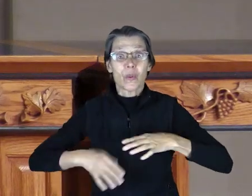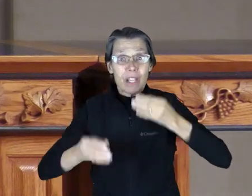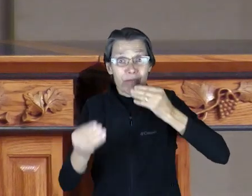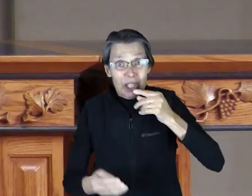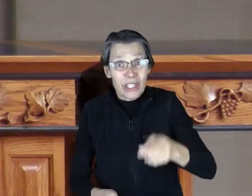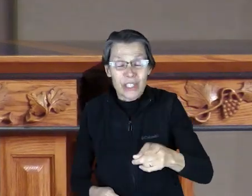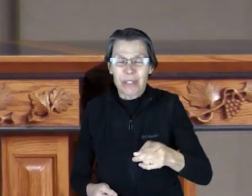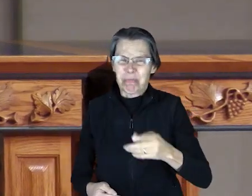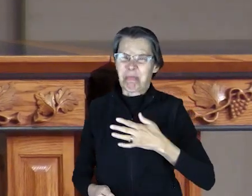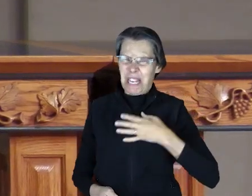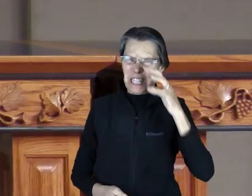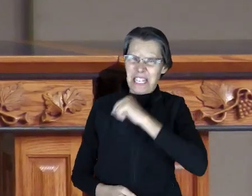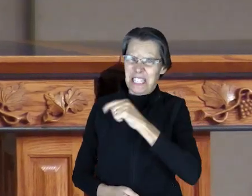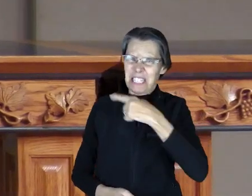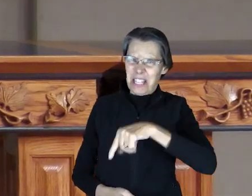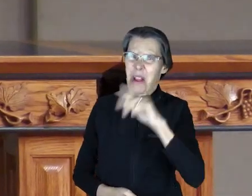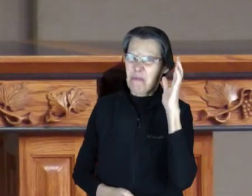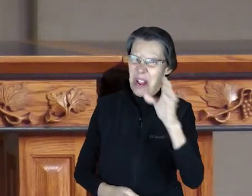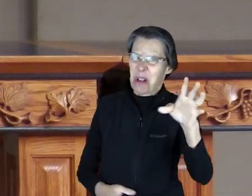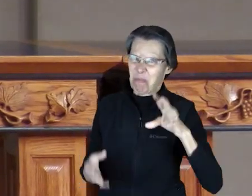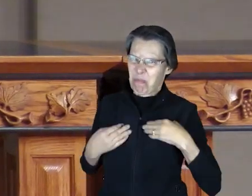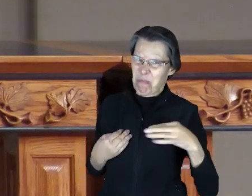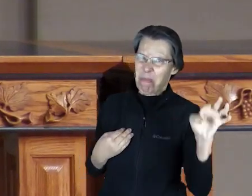if you go back home.